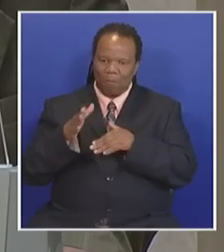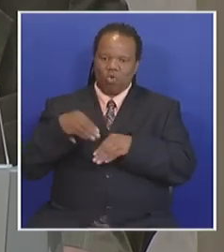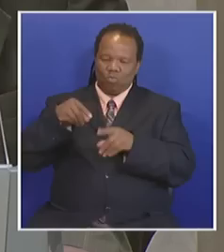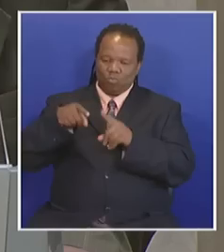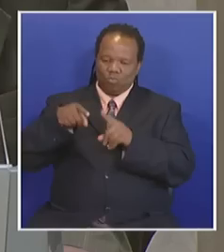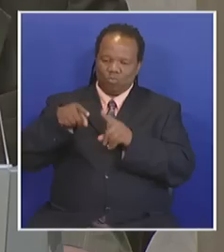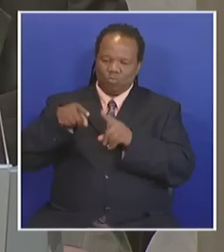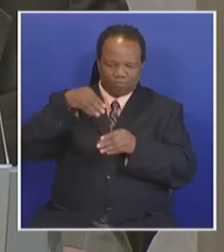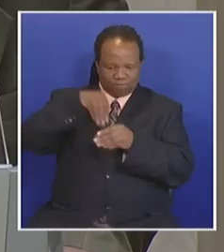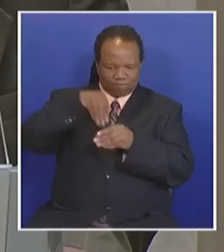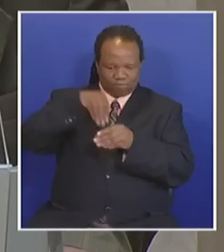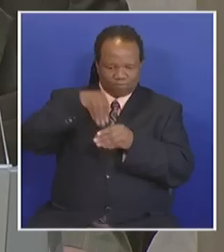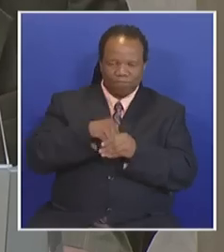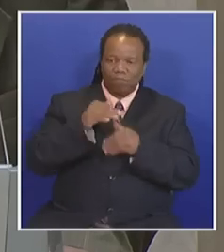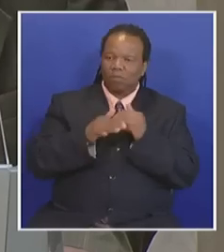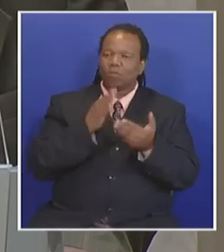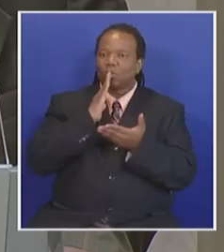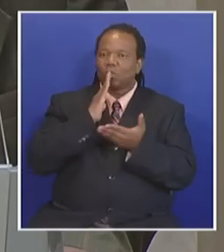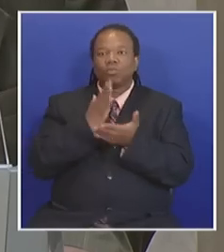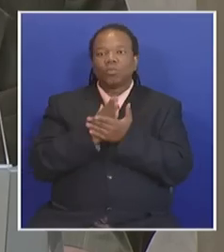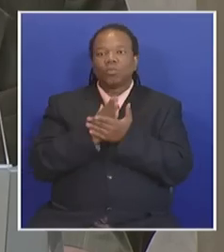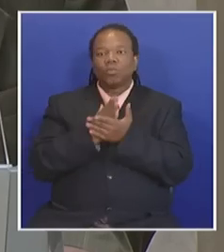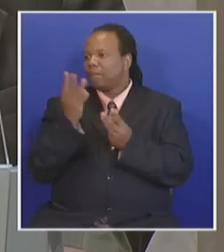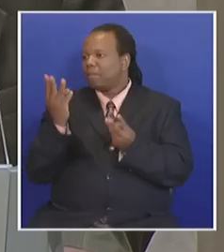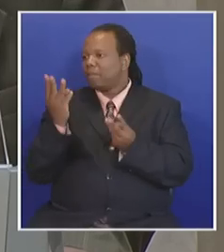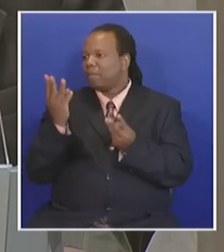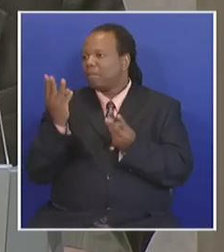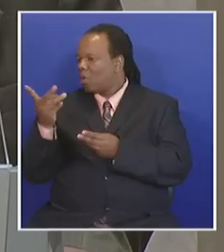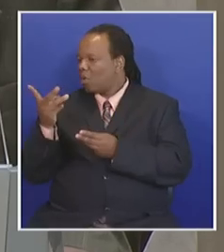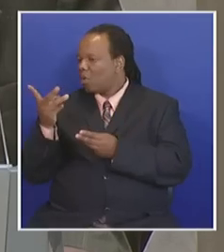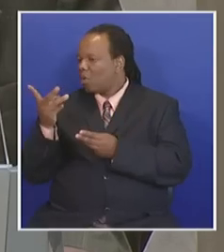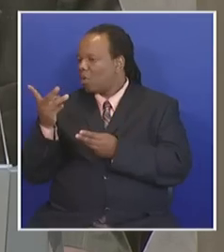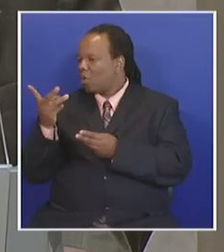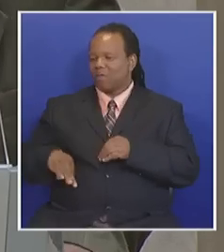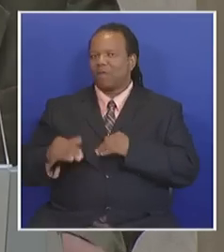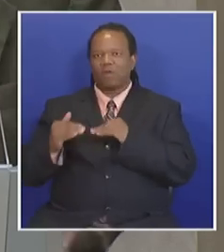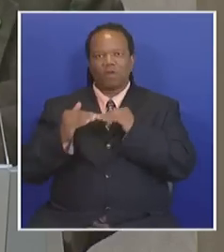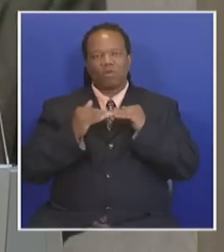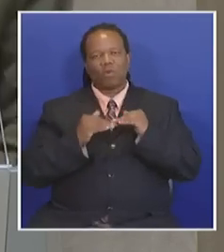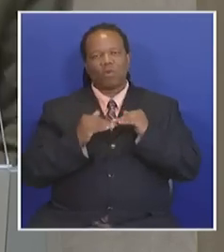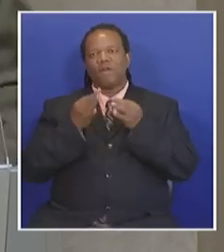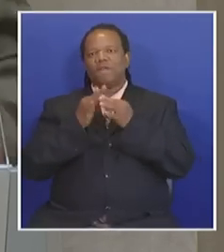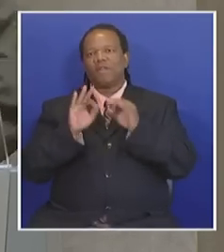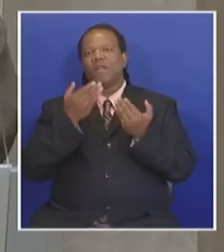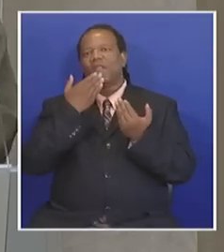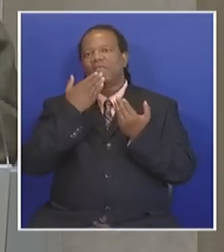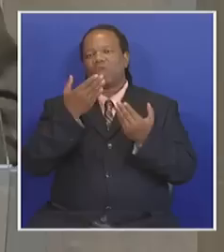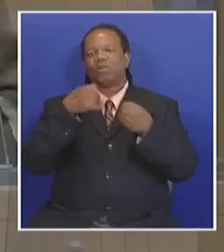ensure that all our people benefit equally from freedom. I thank you, Chair. Thank you,